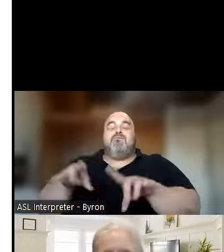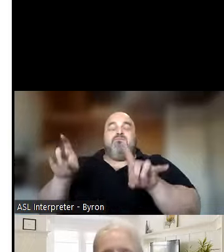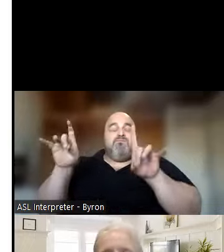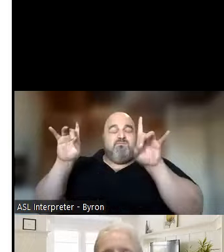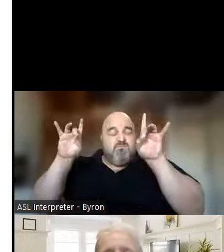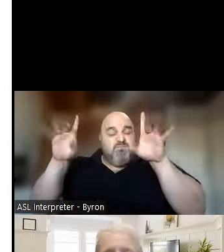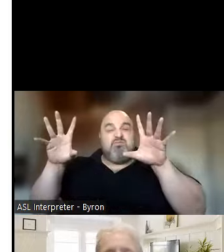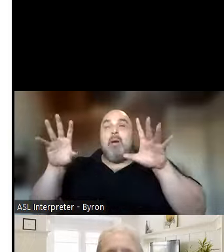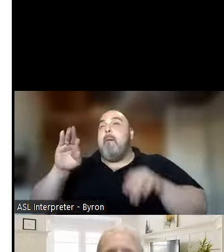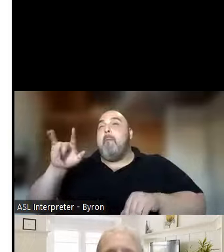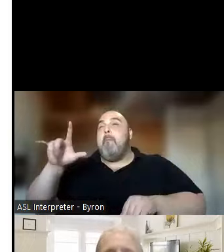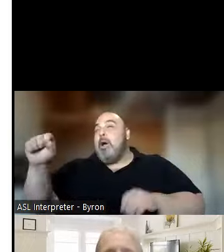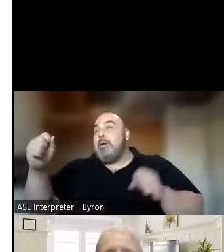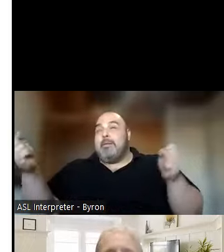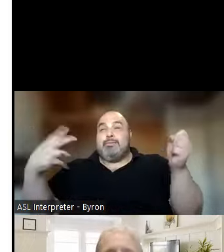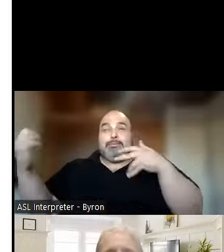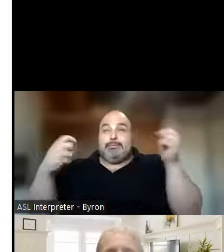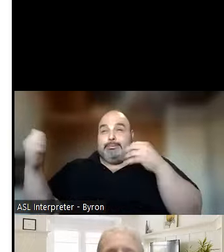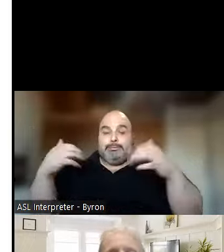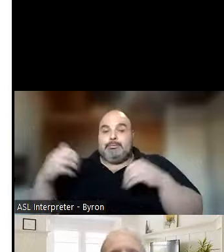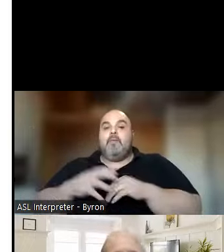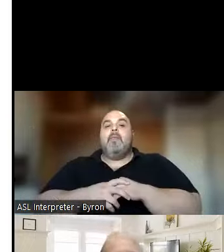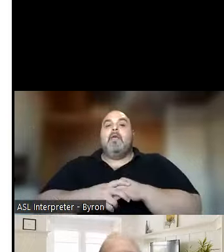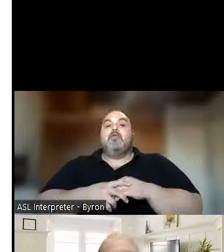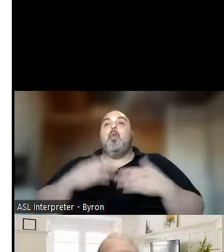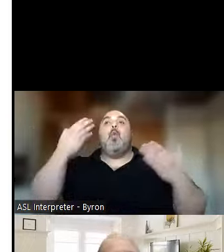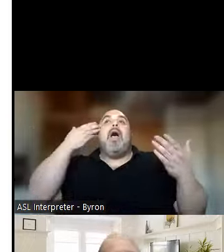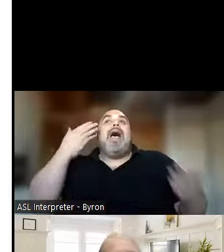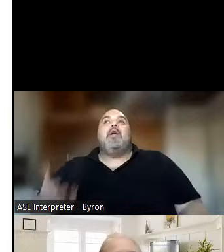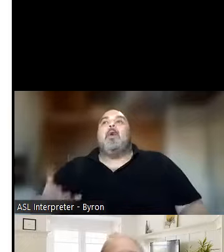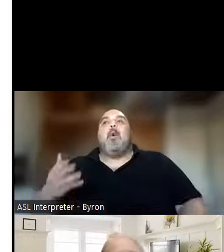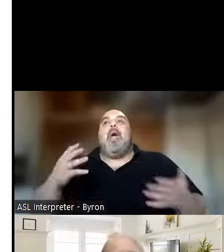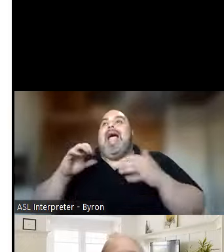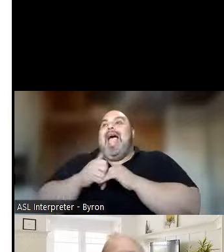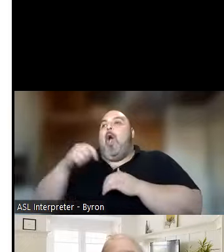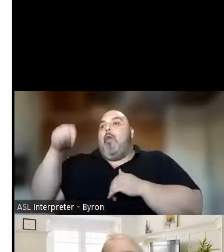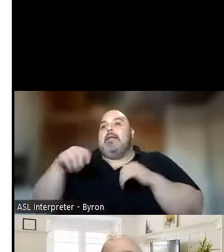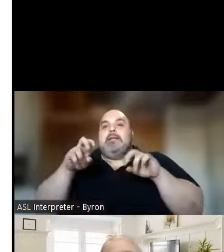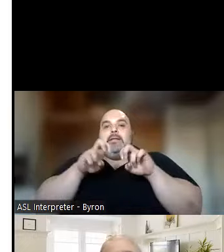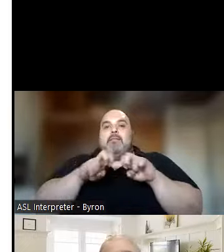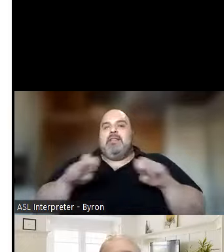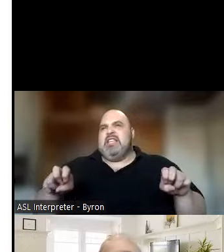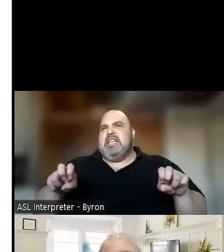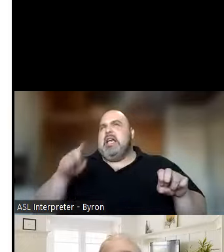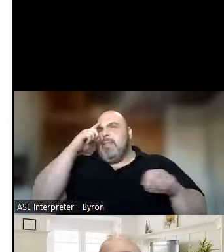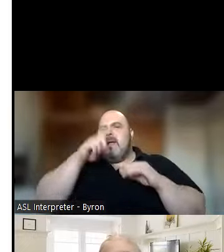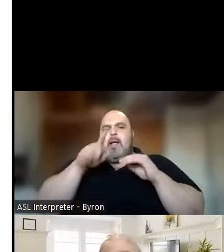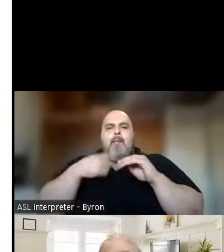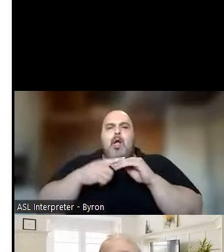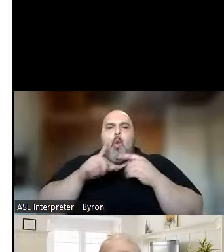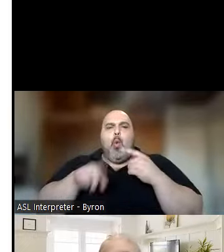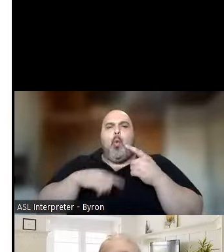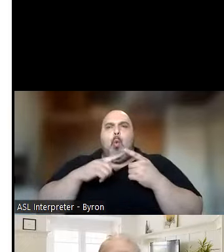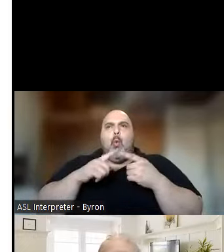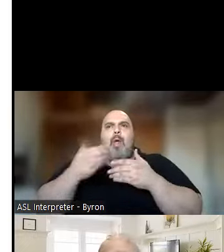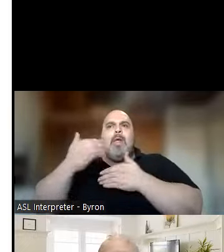bills. And so I don't know how this committee, because if I think about when the next